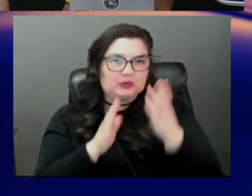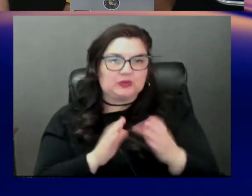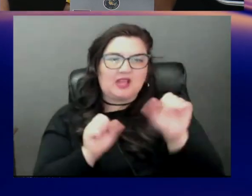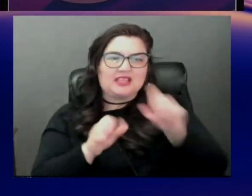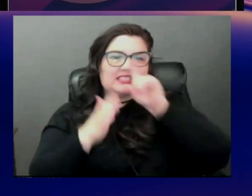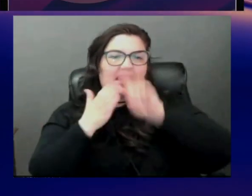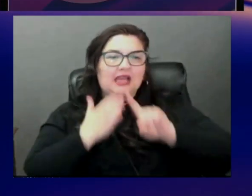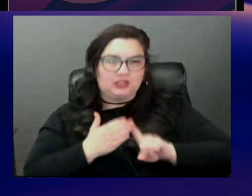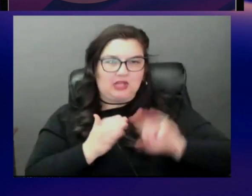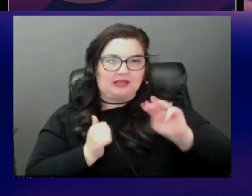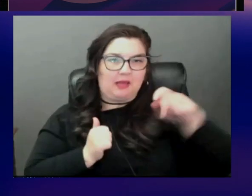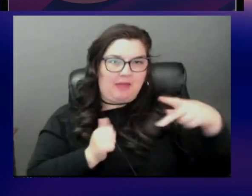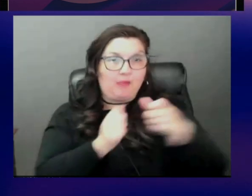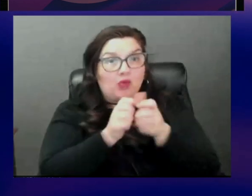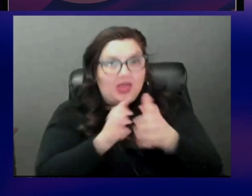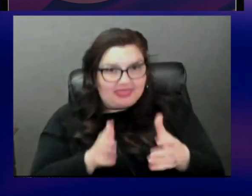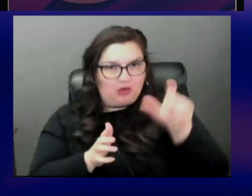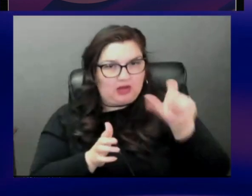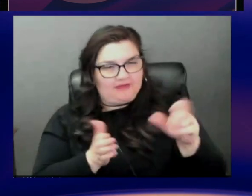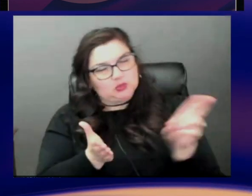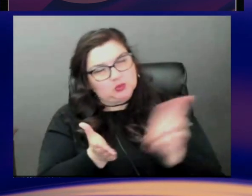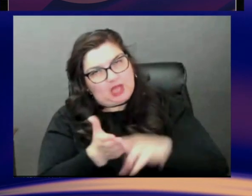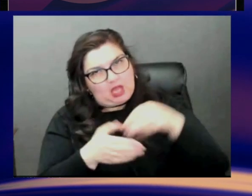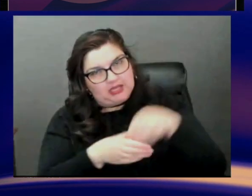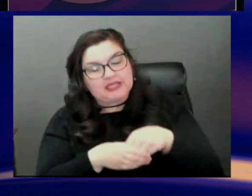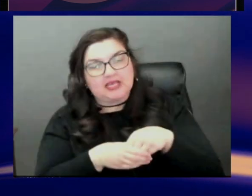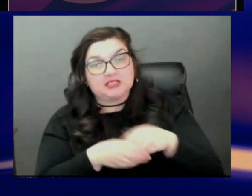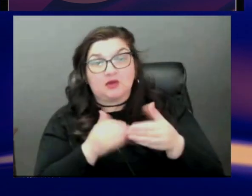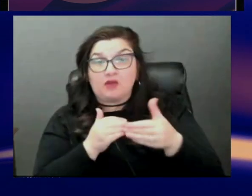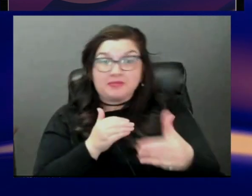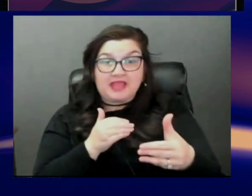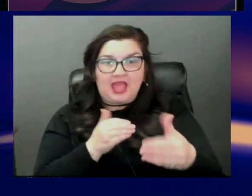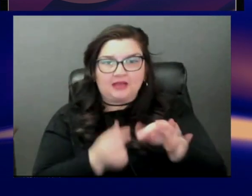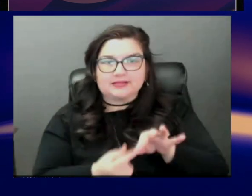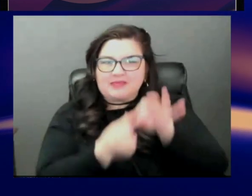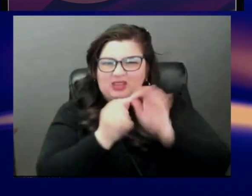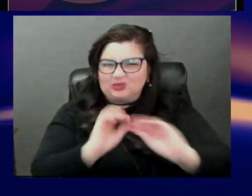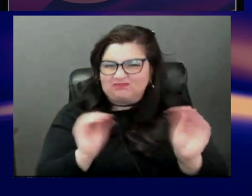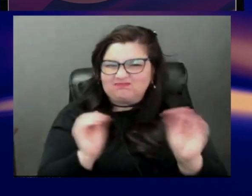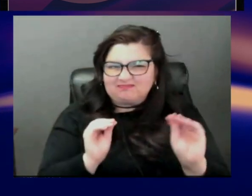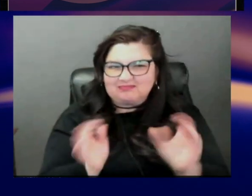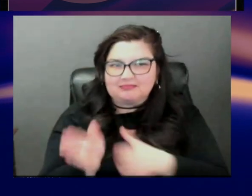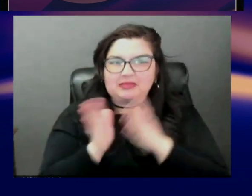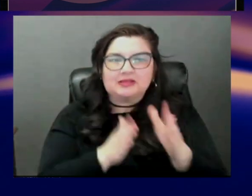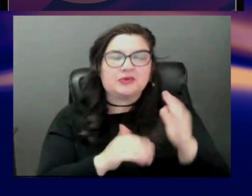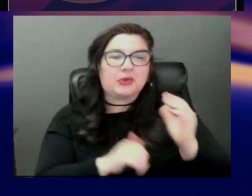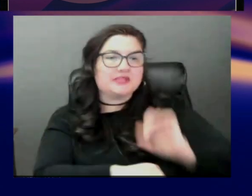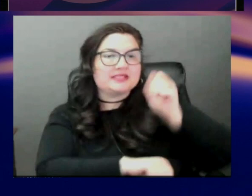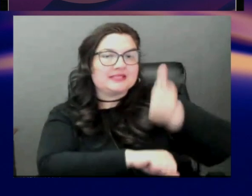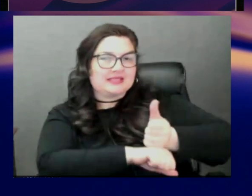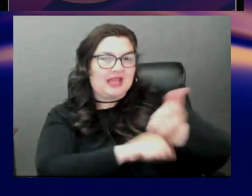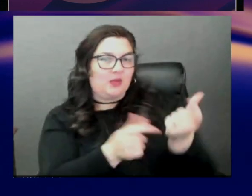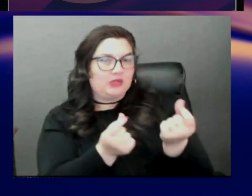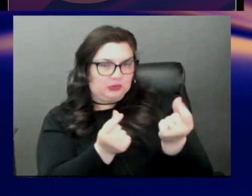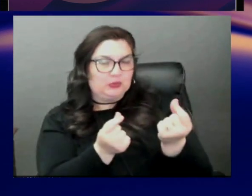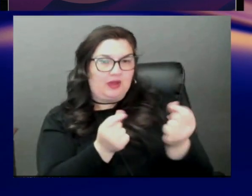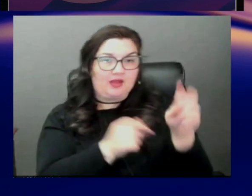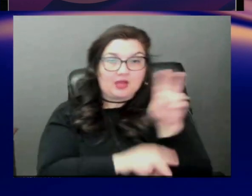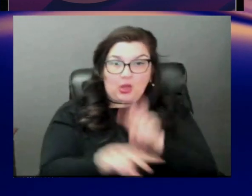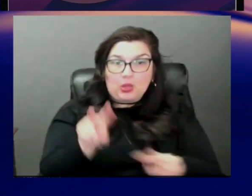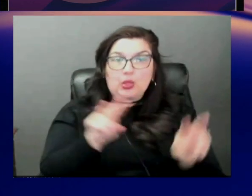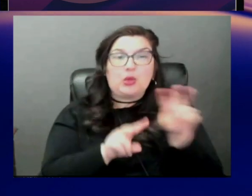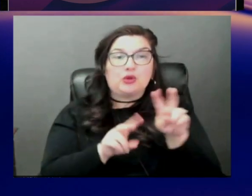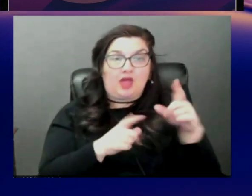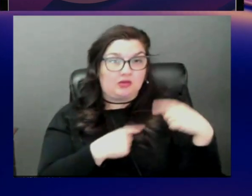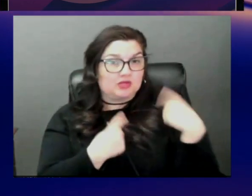in. And then from there, we're not going to do anything special. Once we have all of this set up, what we can do is we could take a look at what we've done so